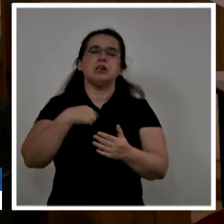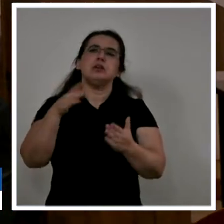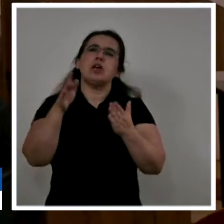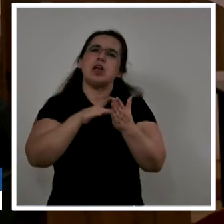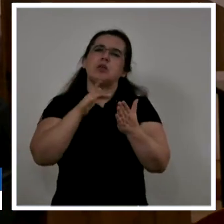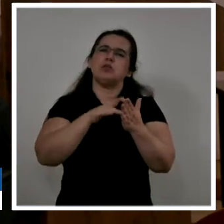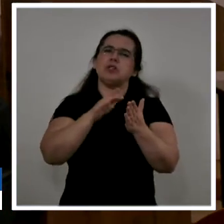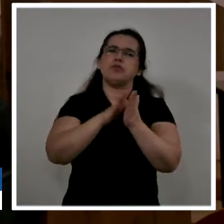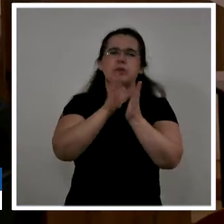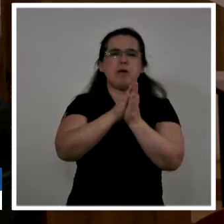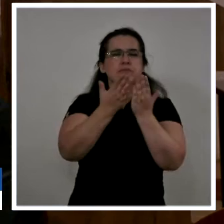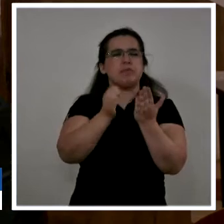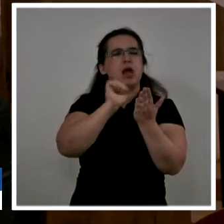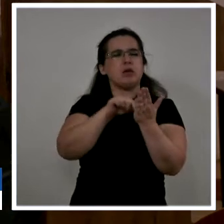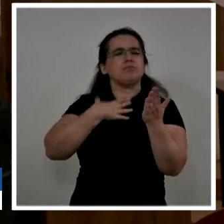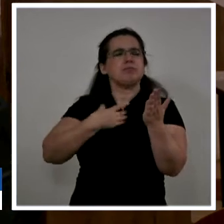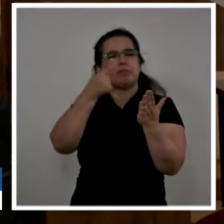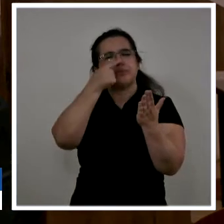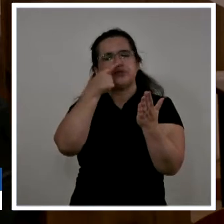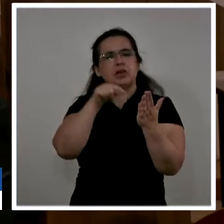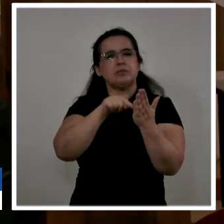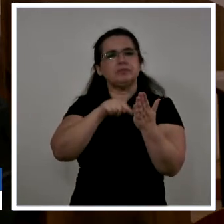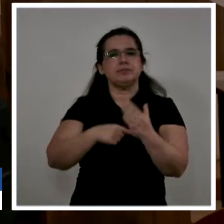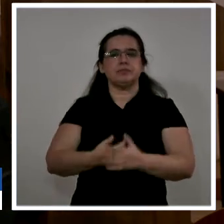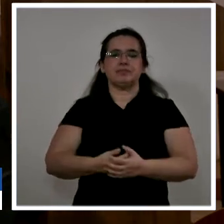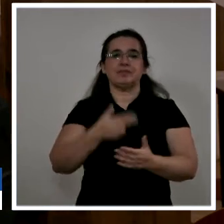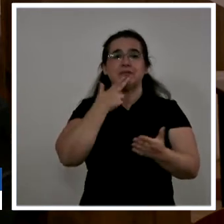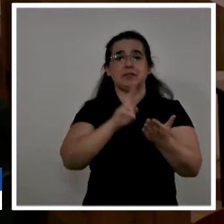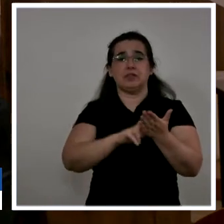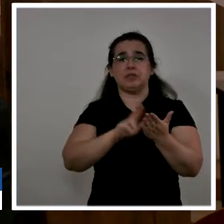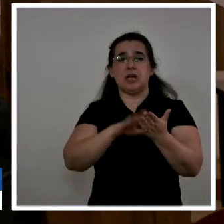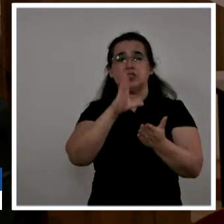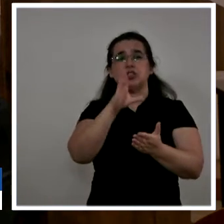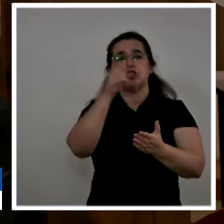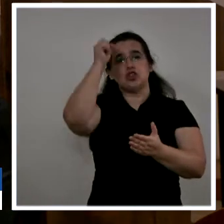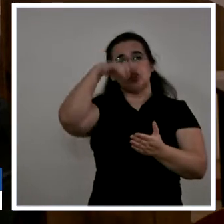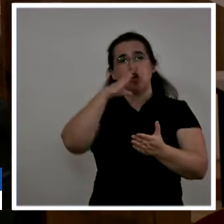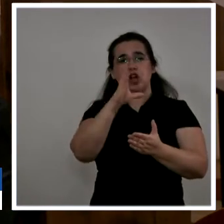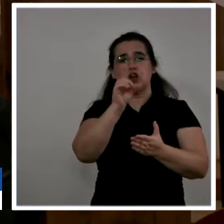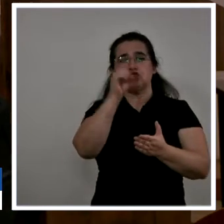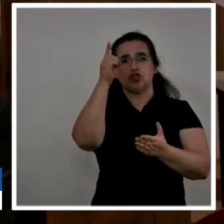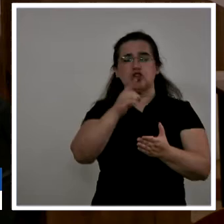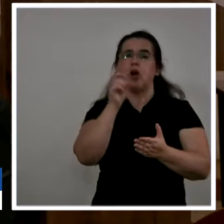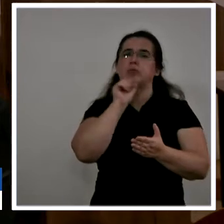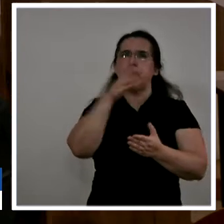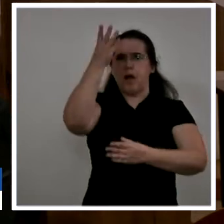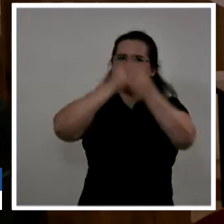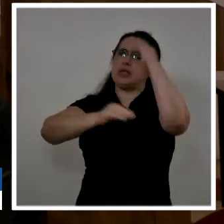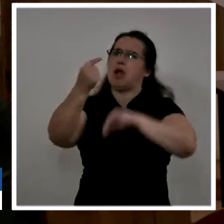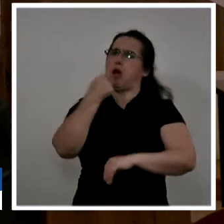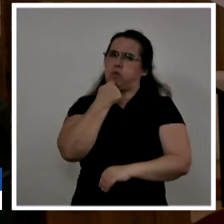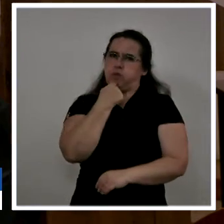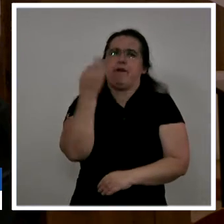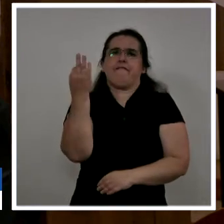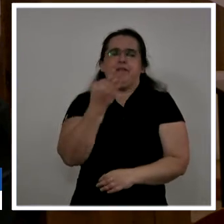era um dos livros que eu mais gosto da Bíblia. And we can learn a lot from Job. E na verdade podemos aprender muito com a história de Jó. Job made some statements which are